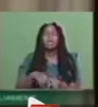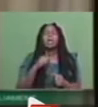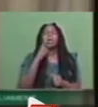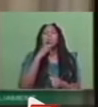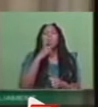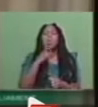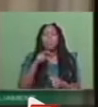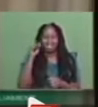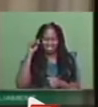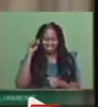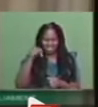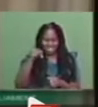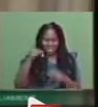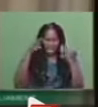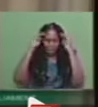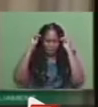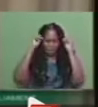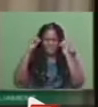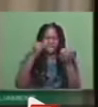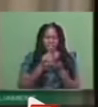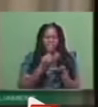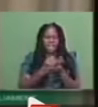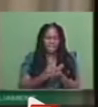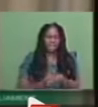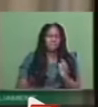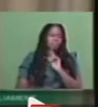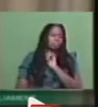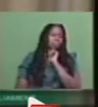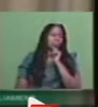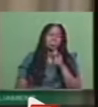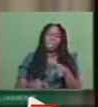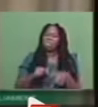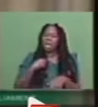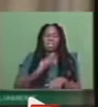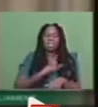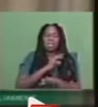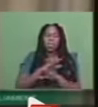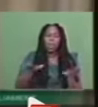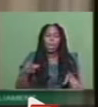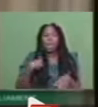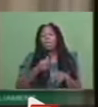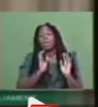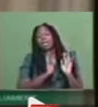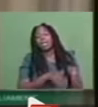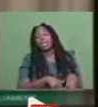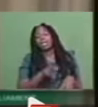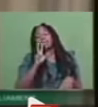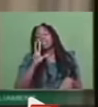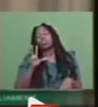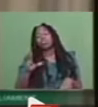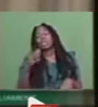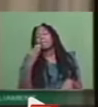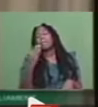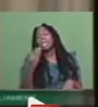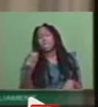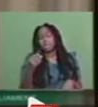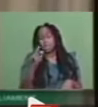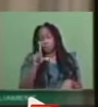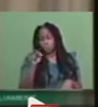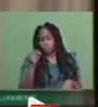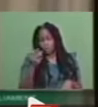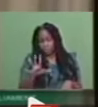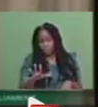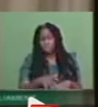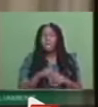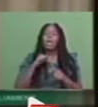We left the overdraft on the exchequer account to 33 billion in 2015. When we demitted office, it